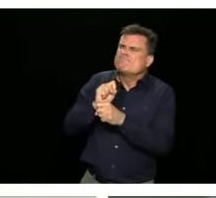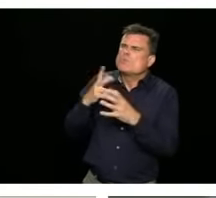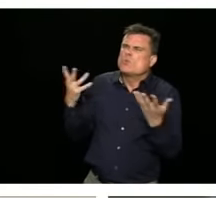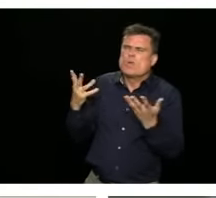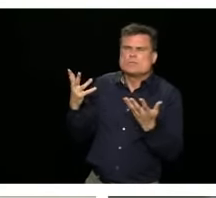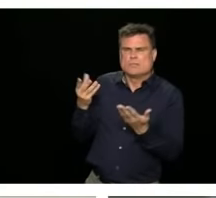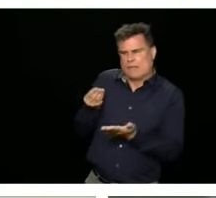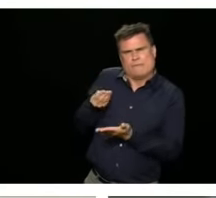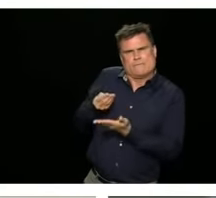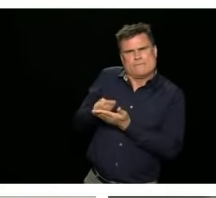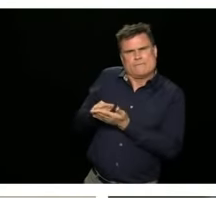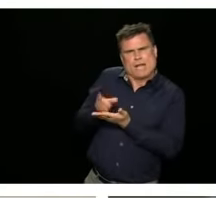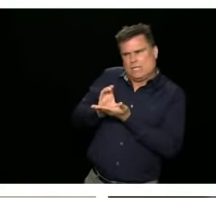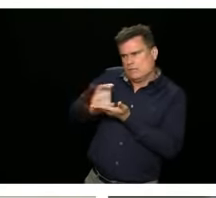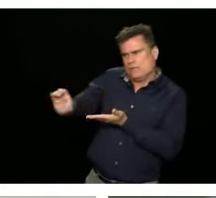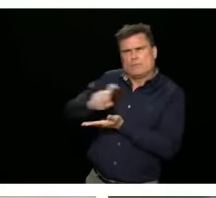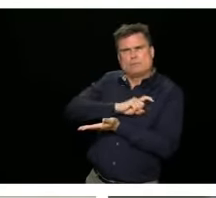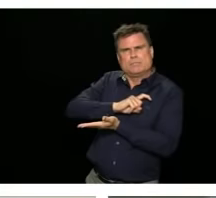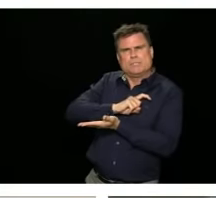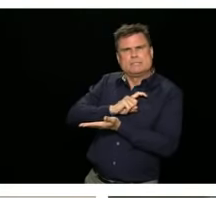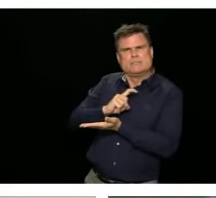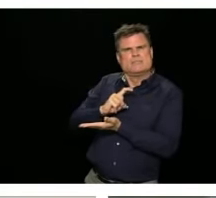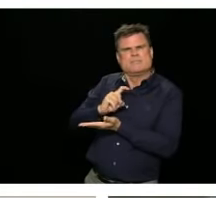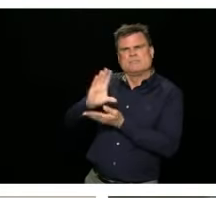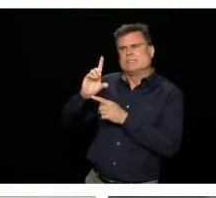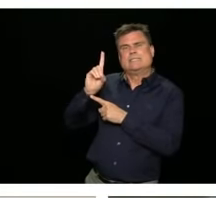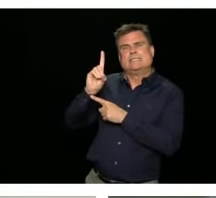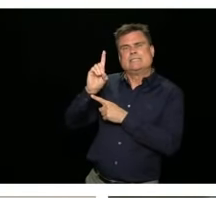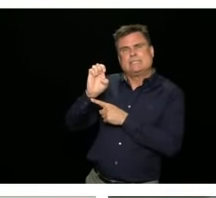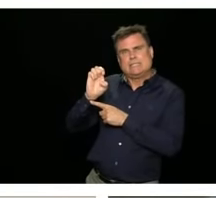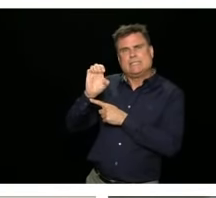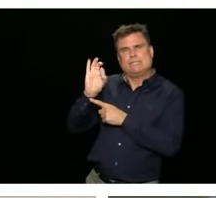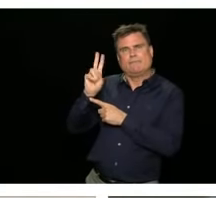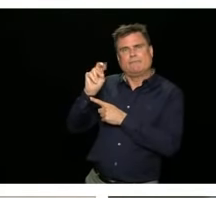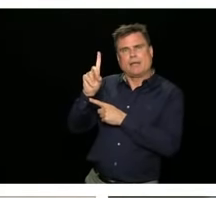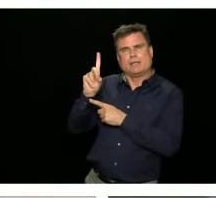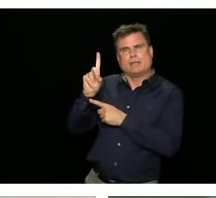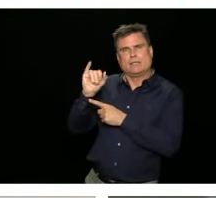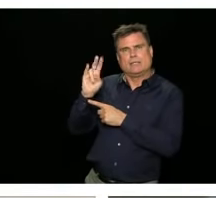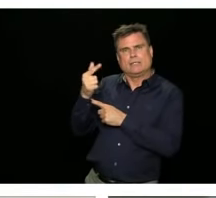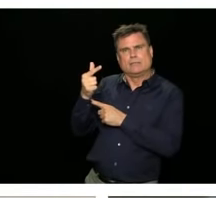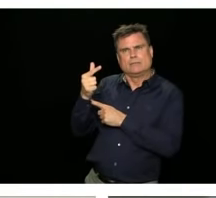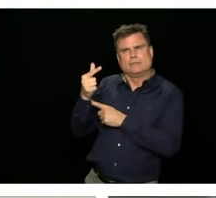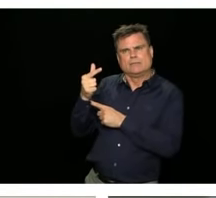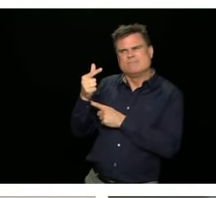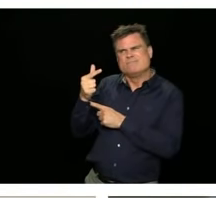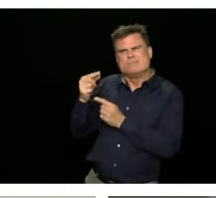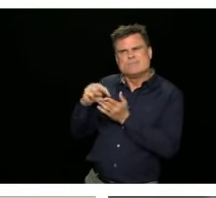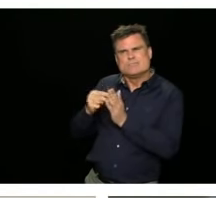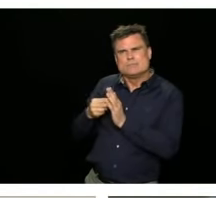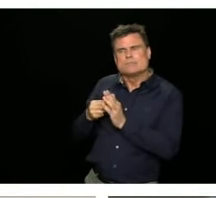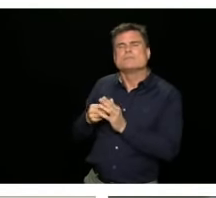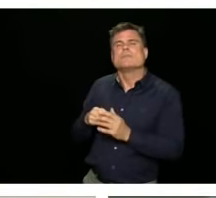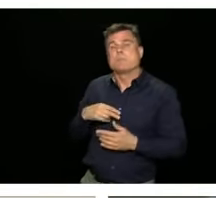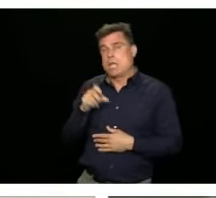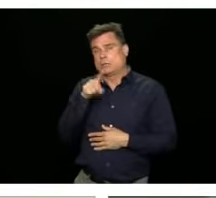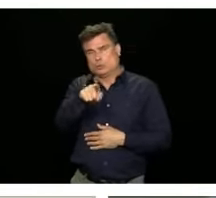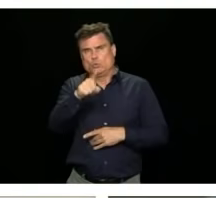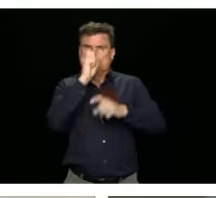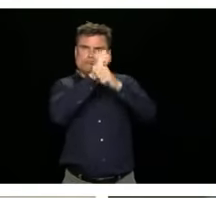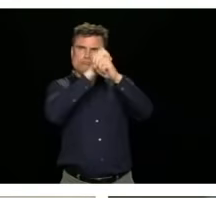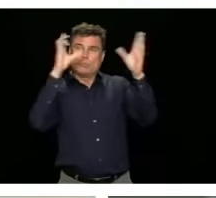a police officer is the best person to help someone with a mental health issues or under distress? And the overwhelming answer usually is